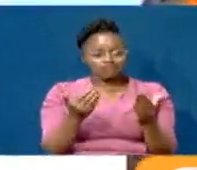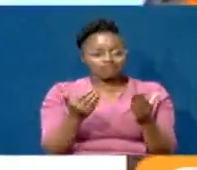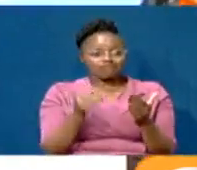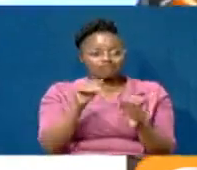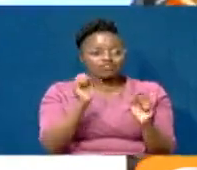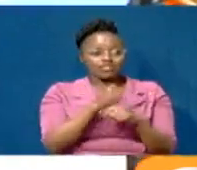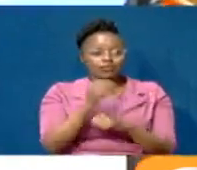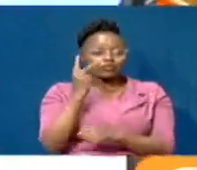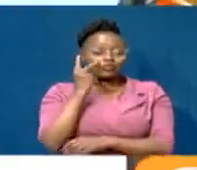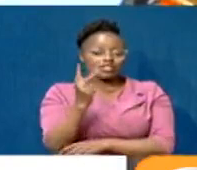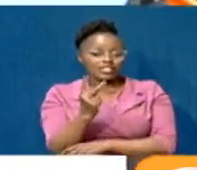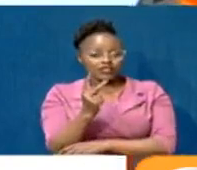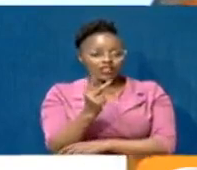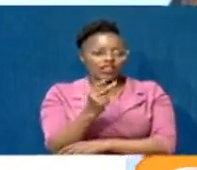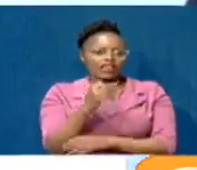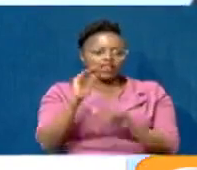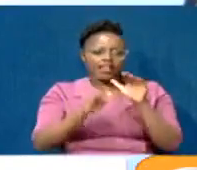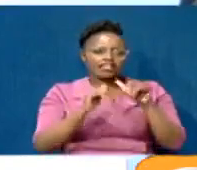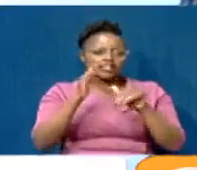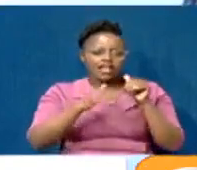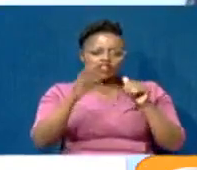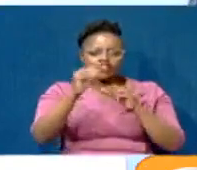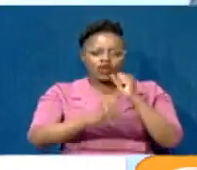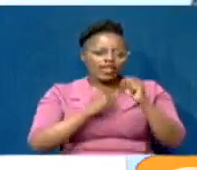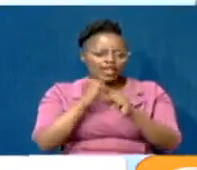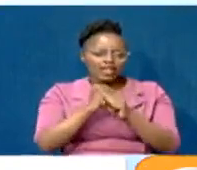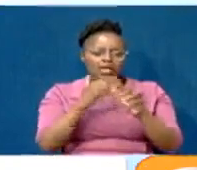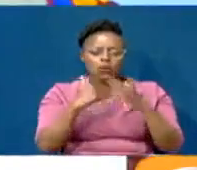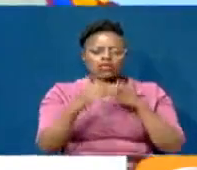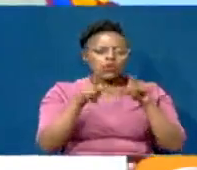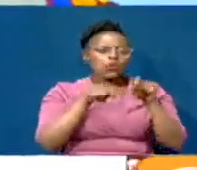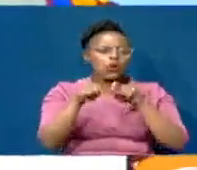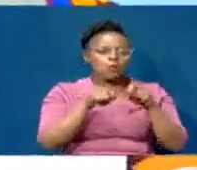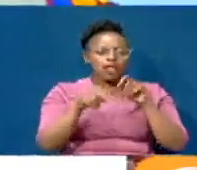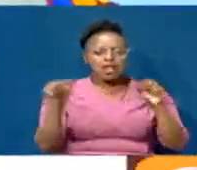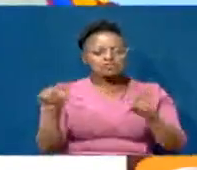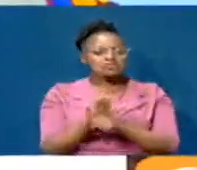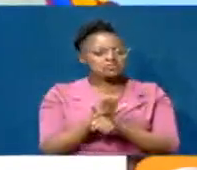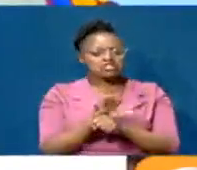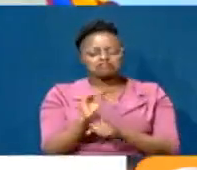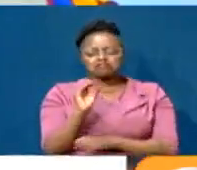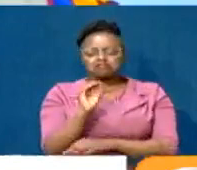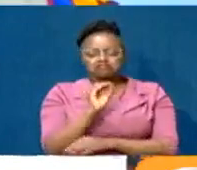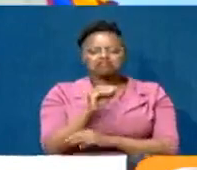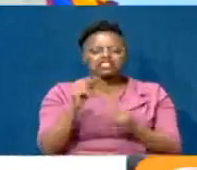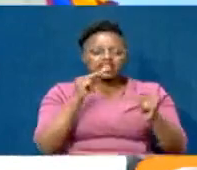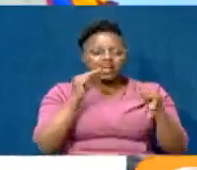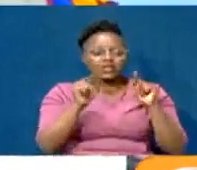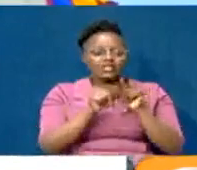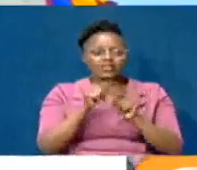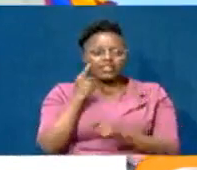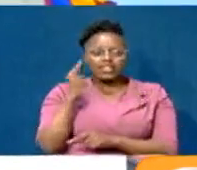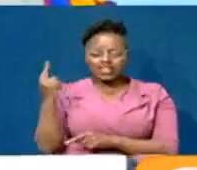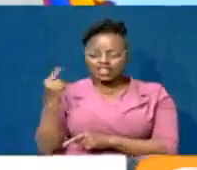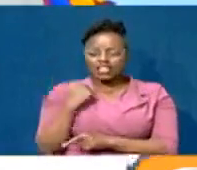I can't see it less than 4 years. We can't, even if we operate at full. You know, a hotel like this one to